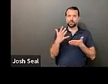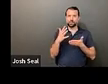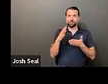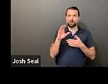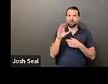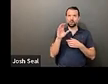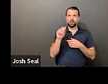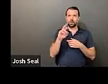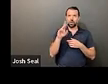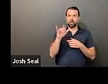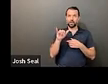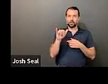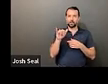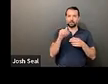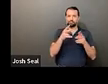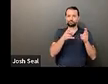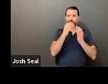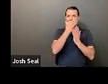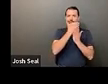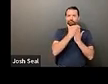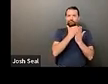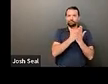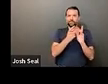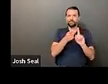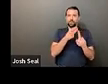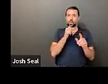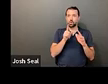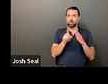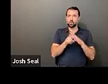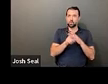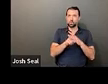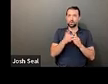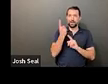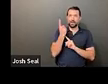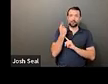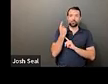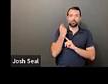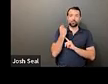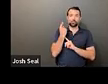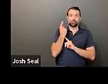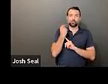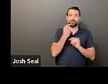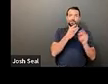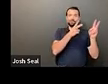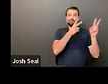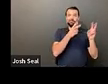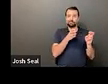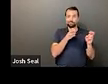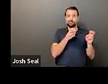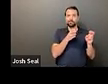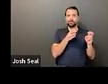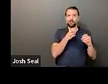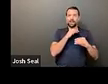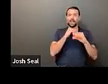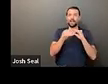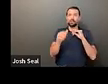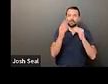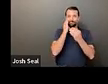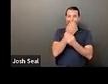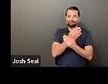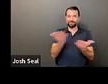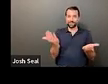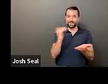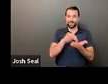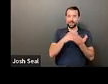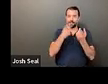from attendees from last year's office hours that we were able to get